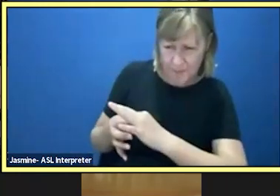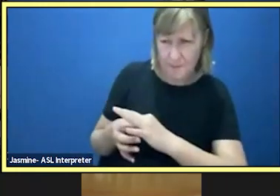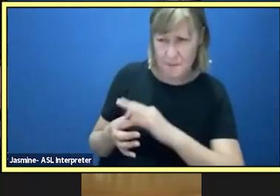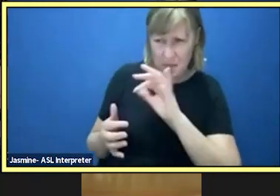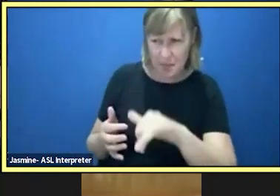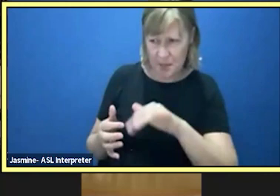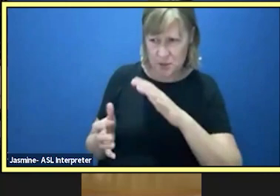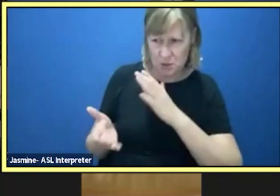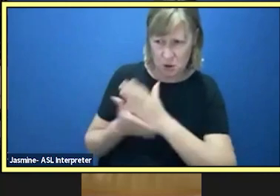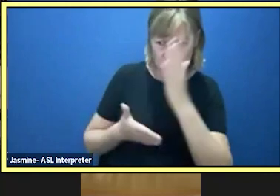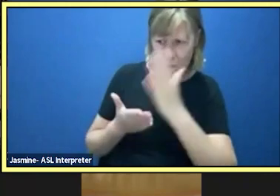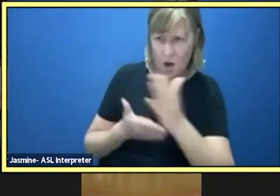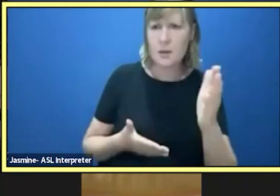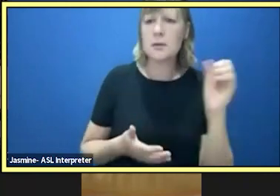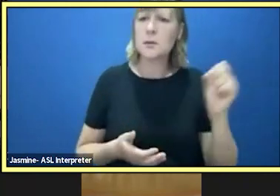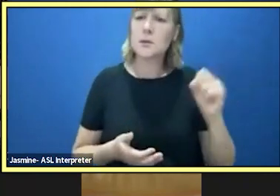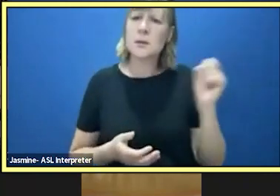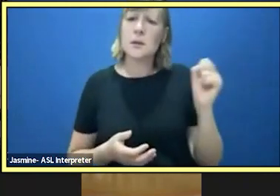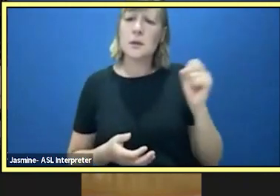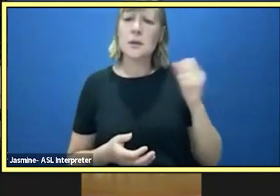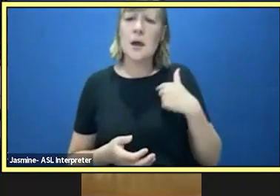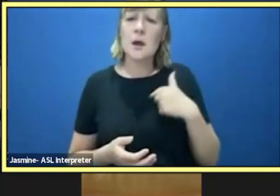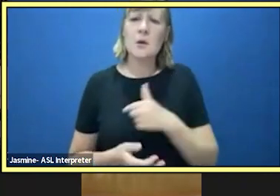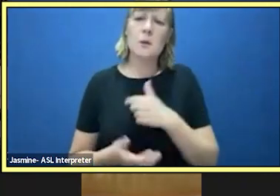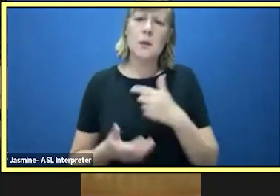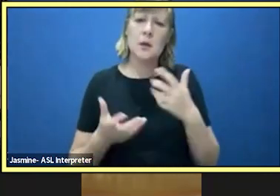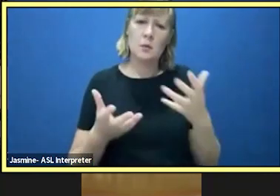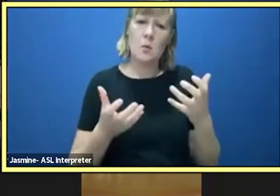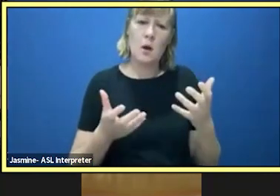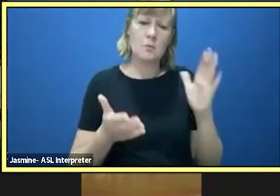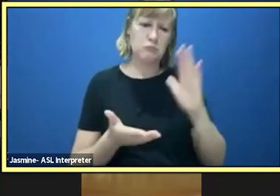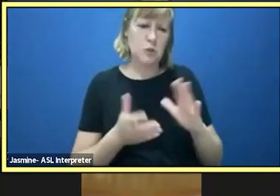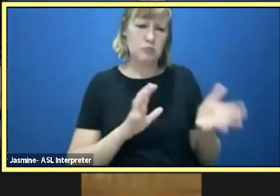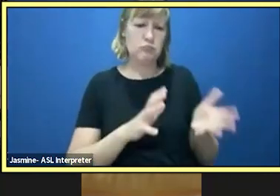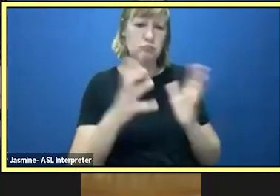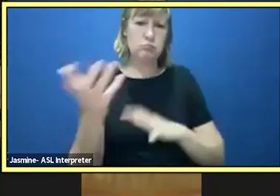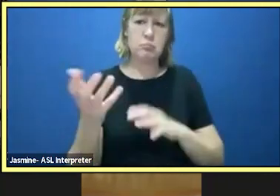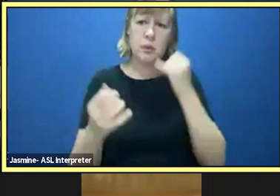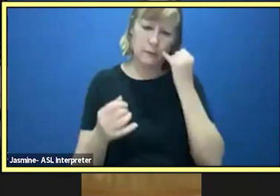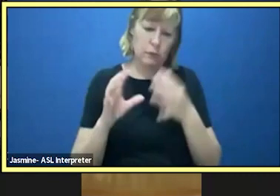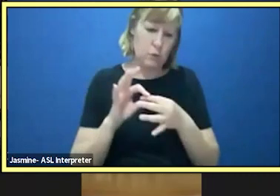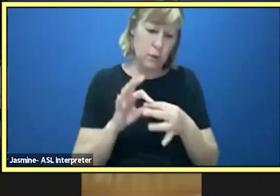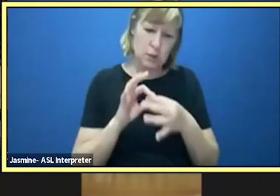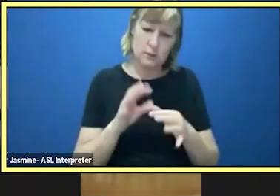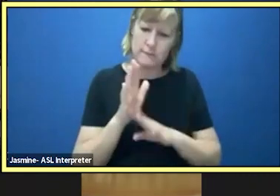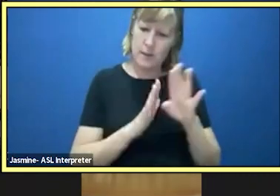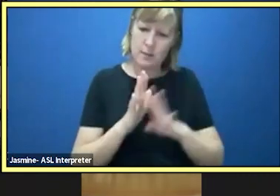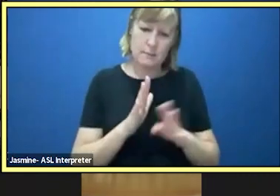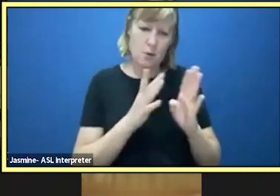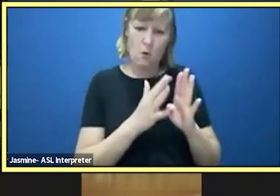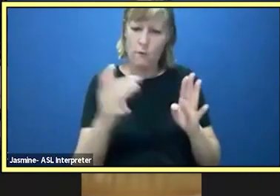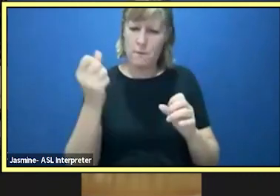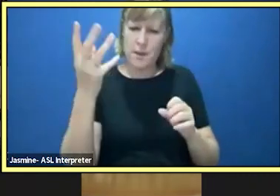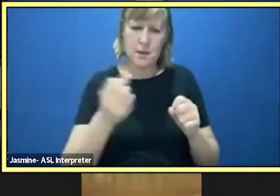disruptive for people as possible. Right. And if relationships have been developed and formed over a period of years, that's not our